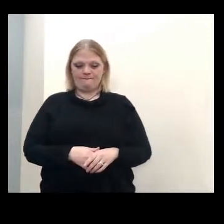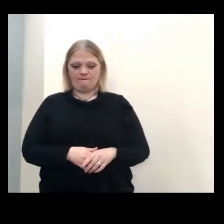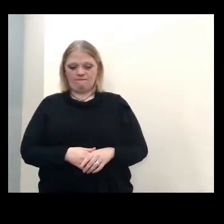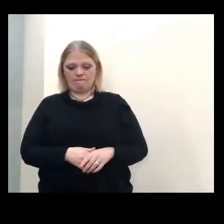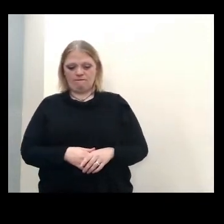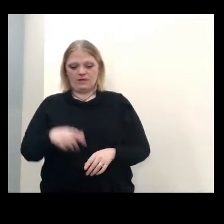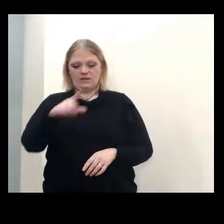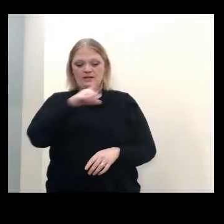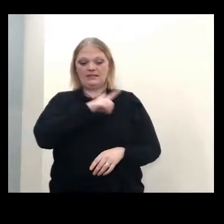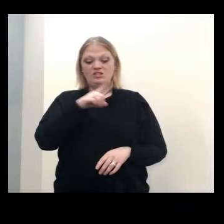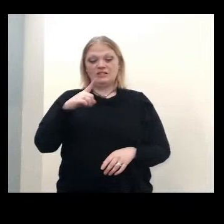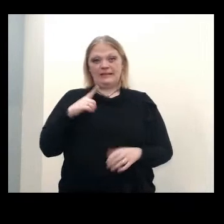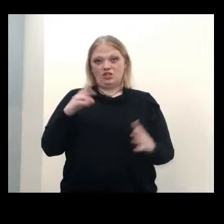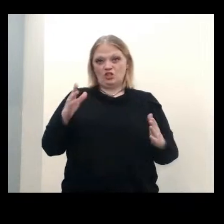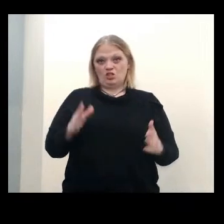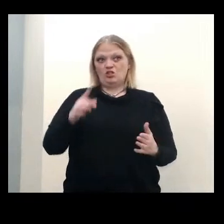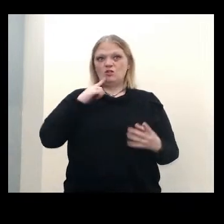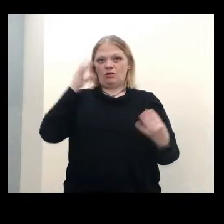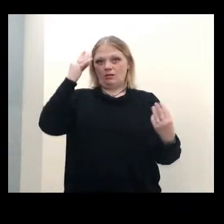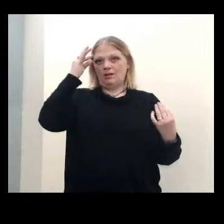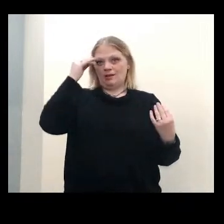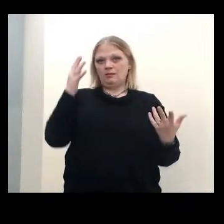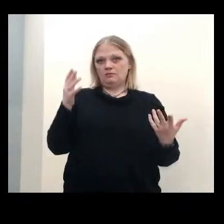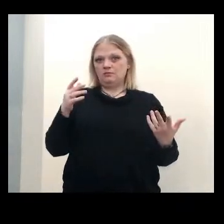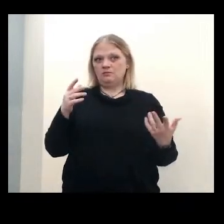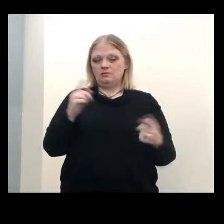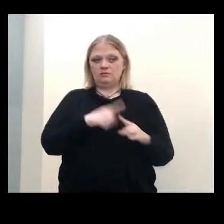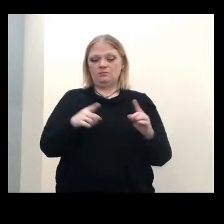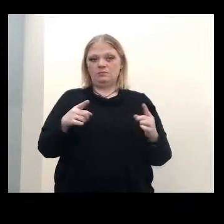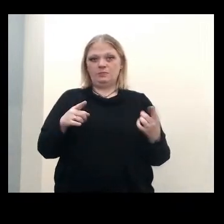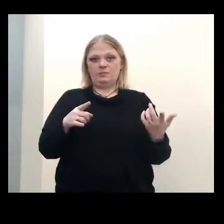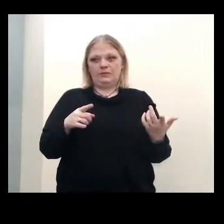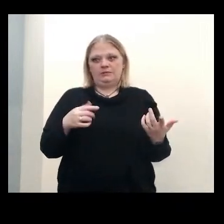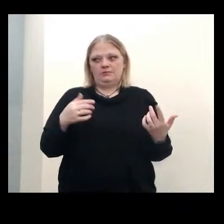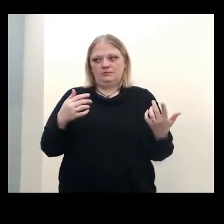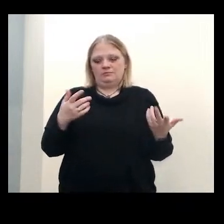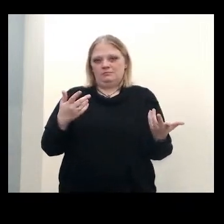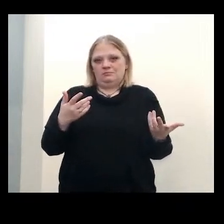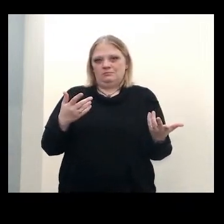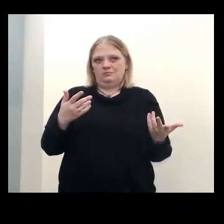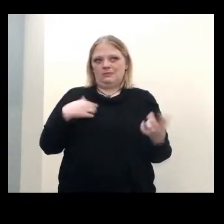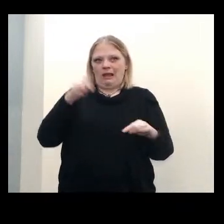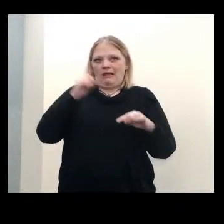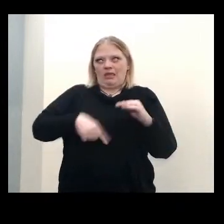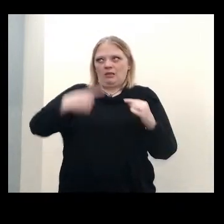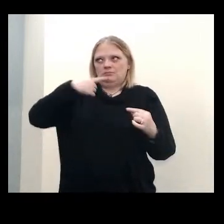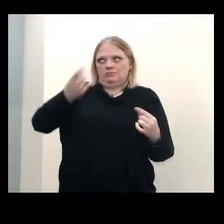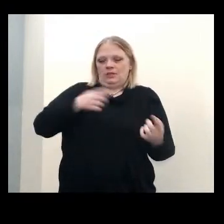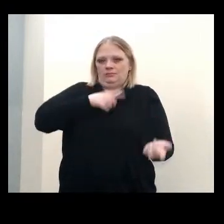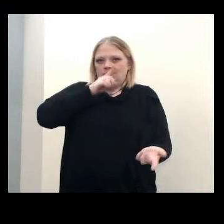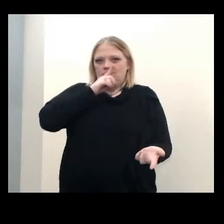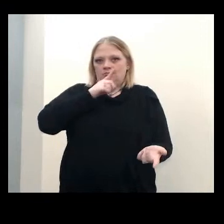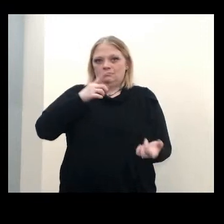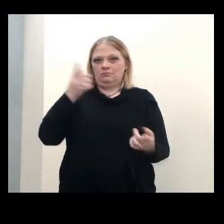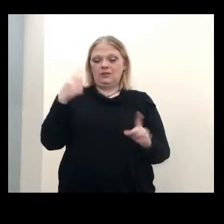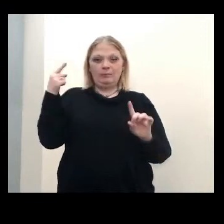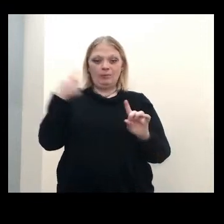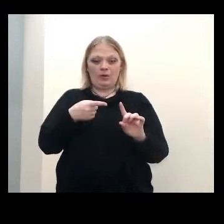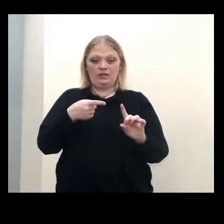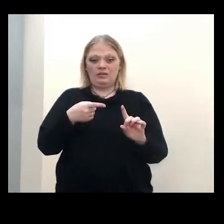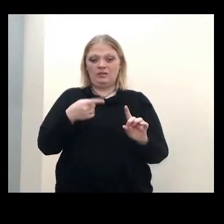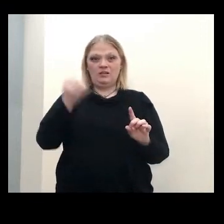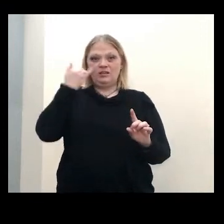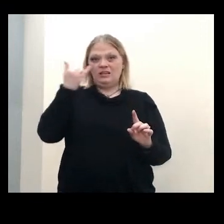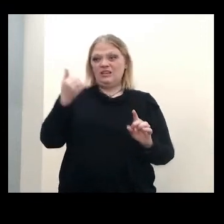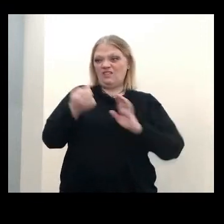The legislators I know are thinking about it, but I don't have a say in it, and when it comes down to it, we're going to, whether they revoke